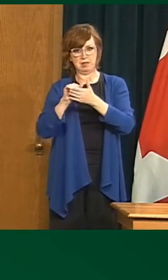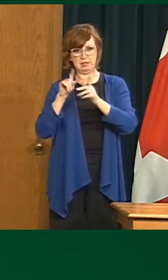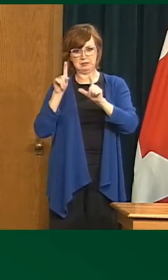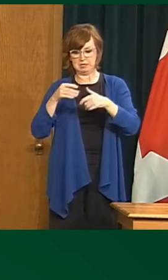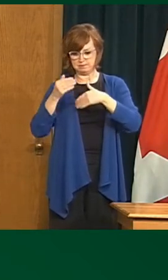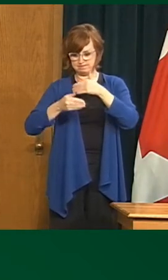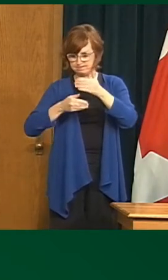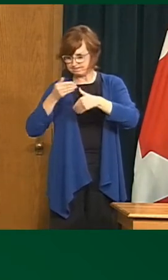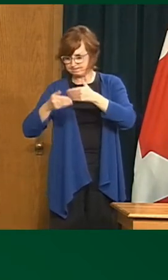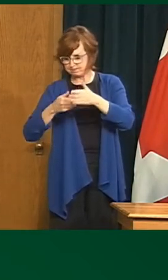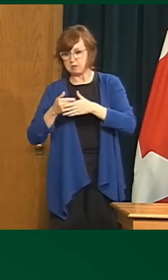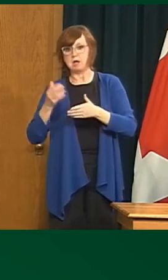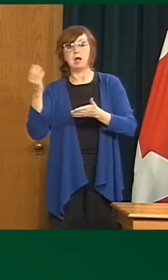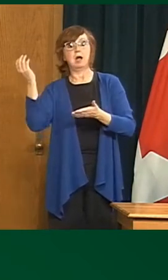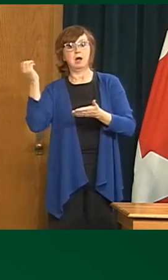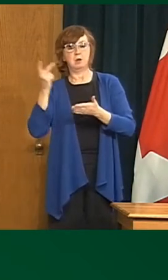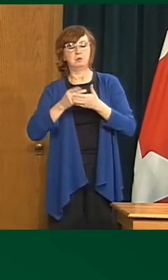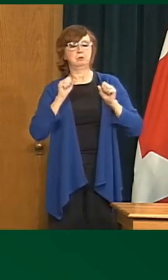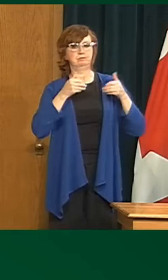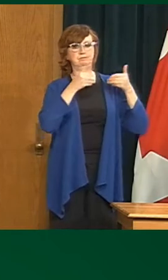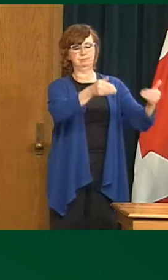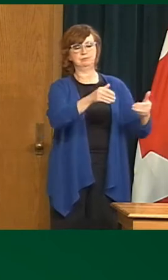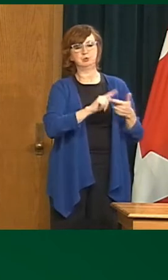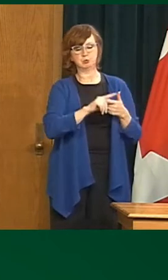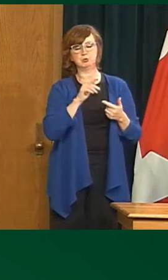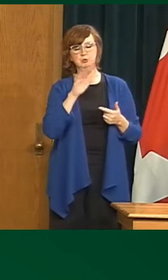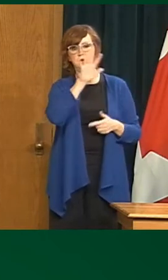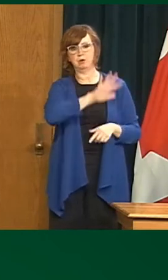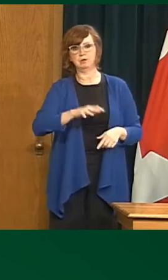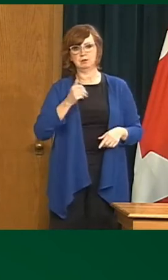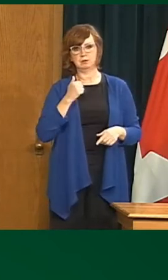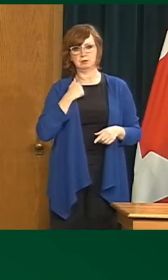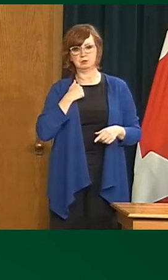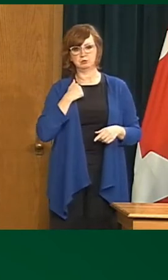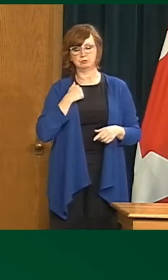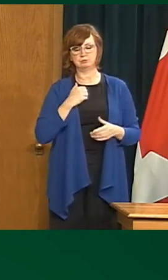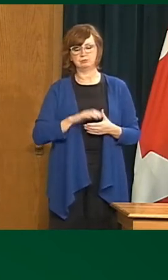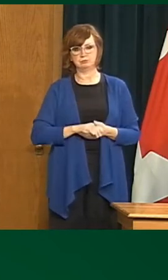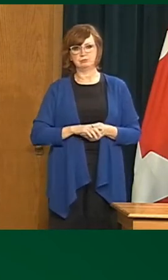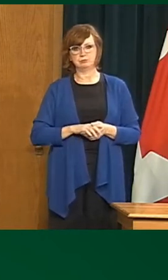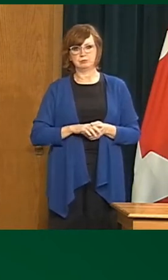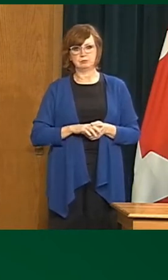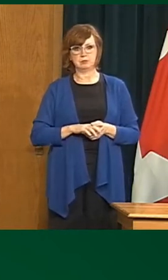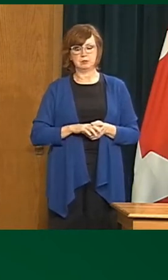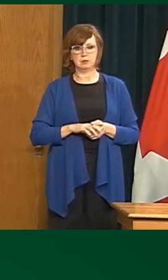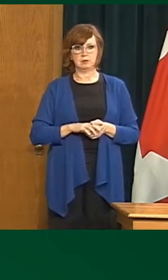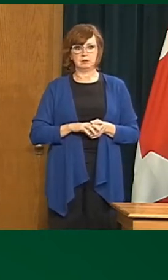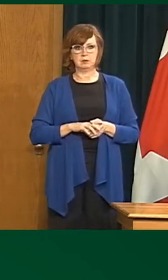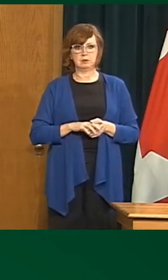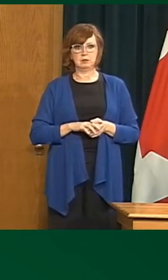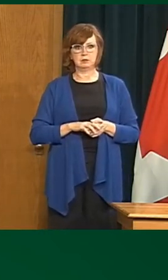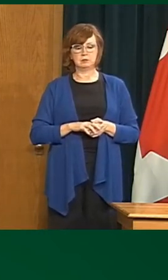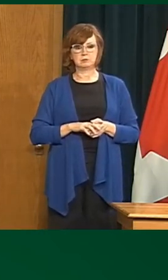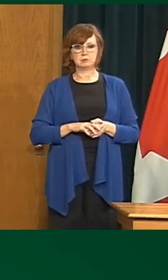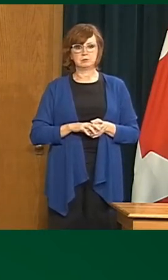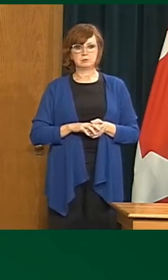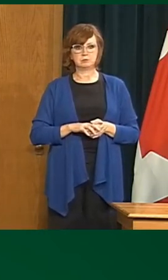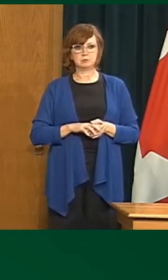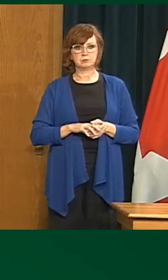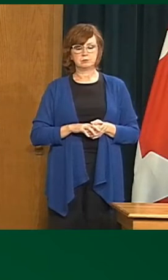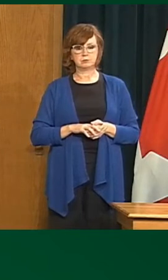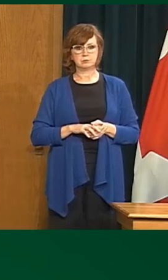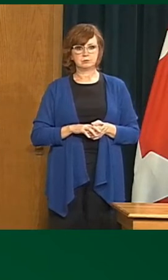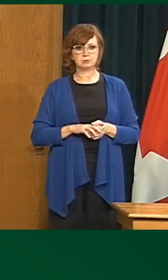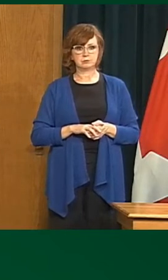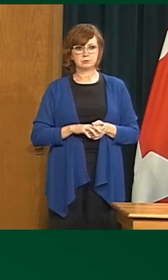The plan that was announced, and Saskatchewan is already a partner in that, is that to deploy that to understand how far